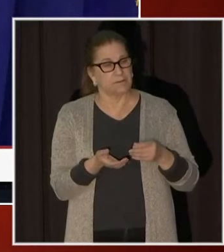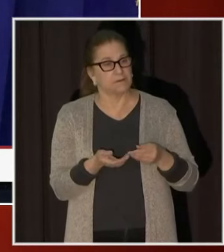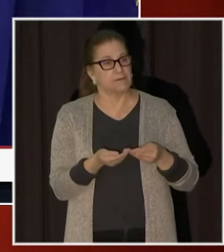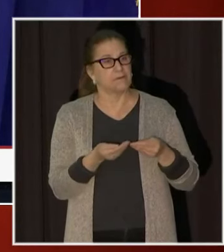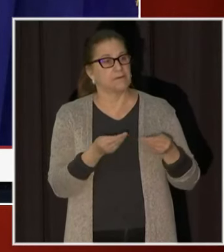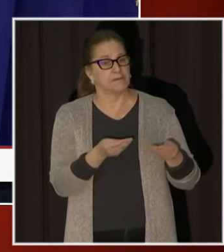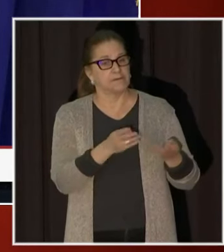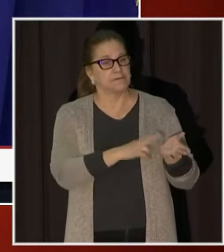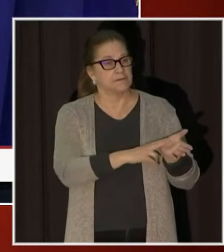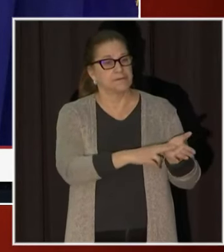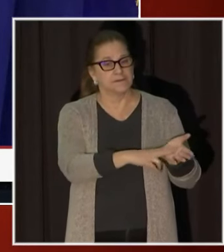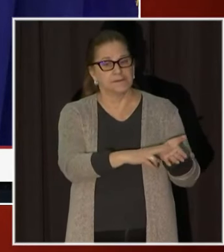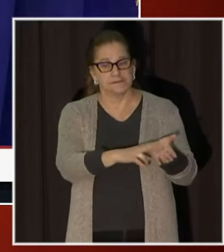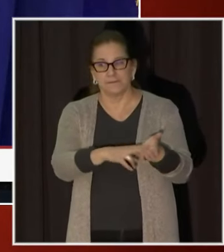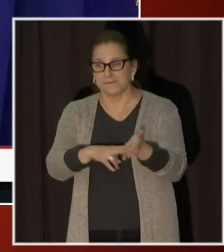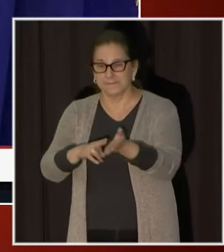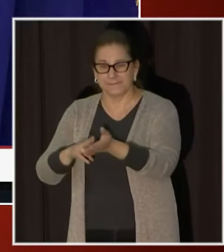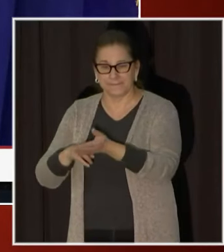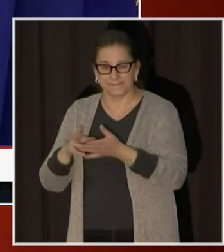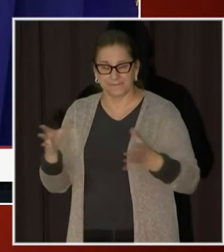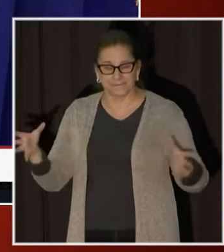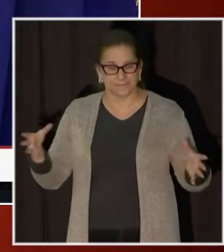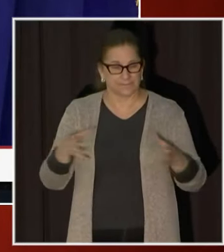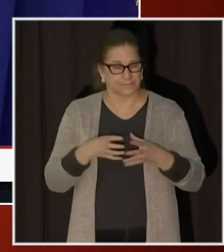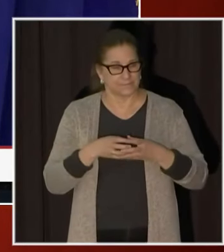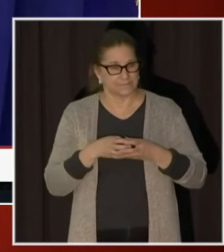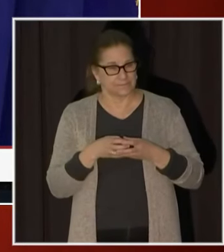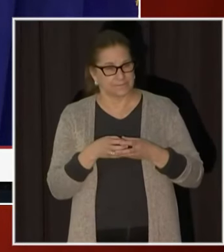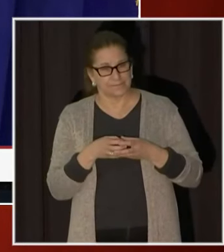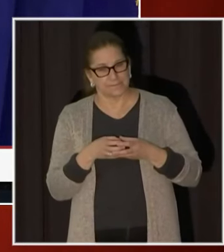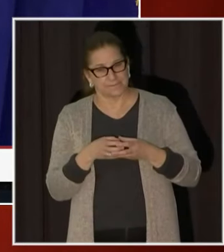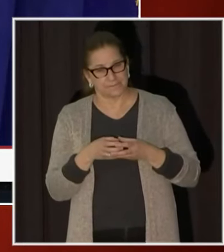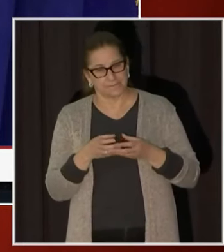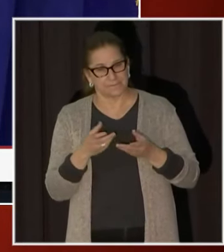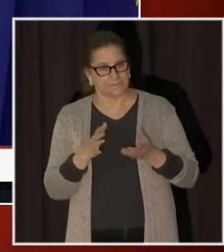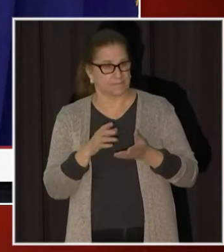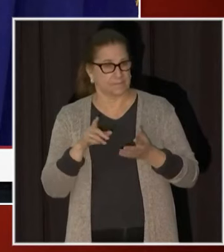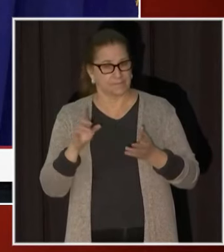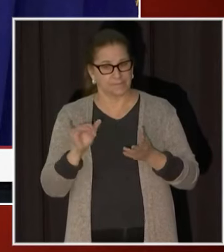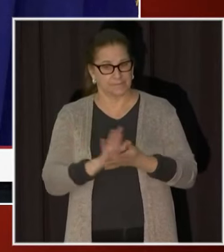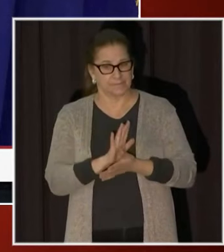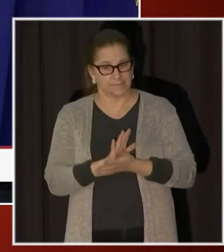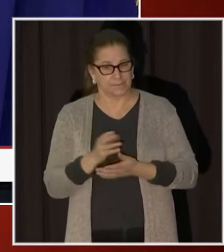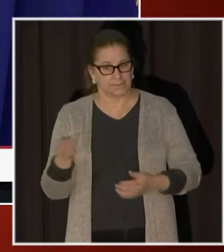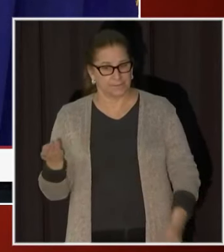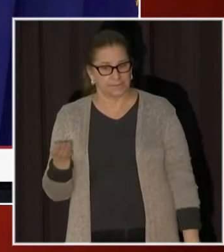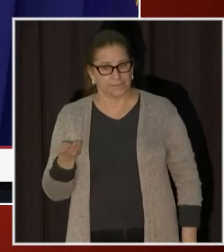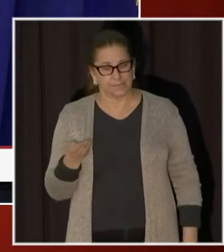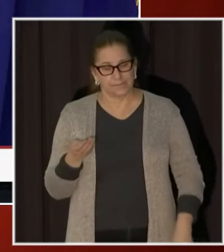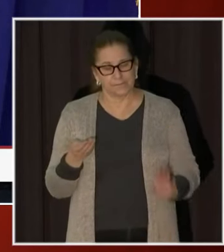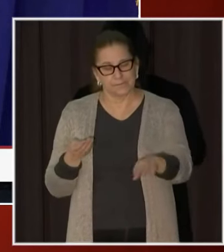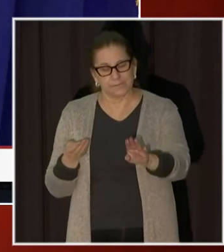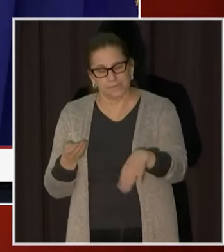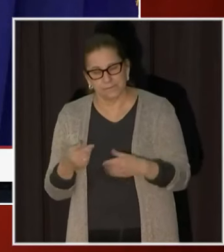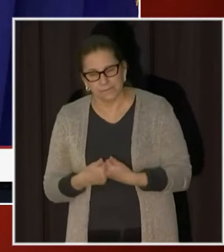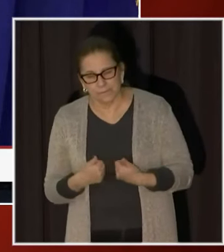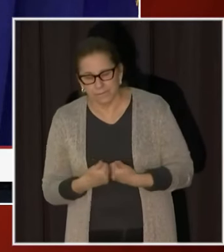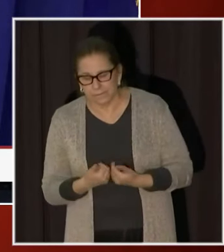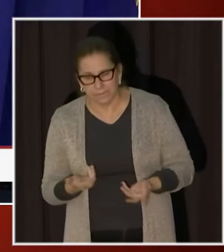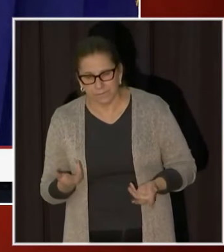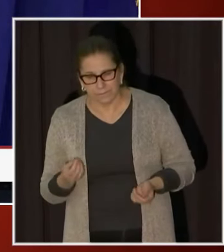someone can go to the original petition sheet that was signed as opposed to an electronic copy that has